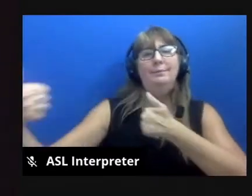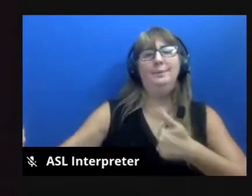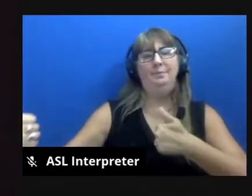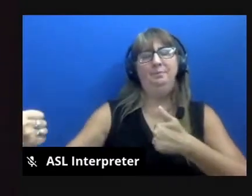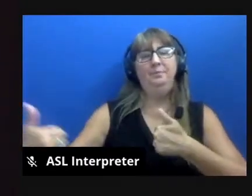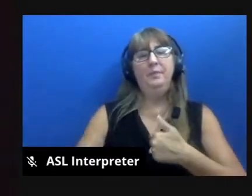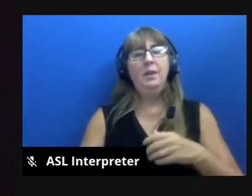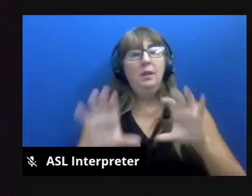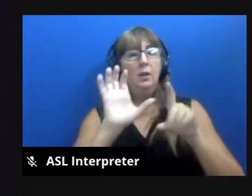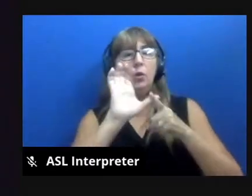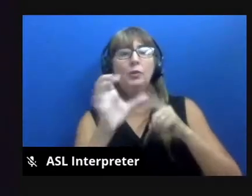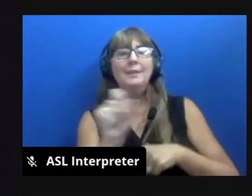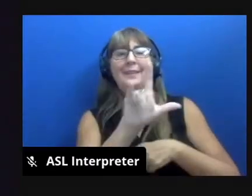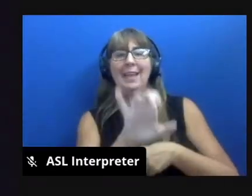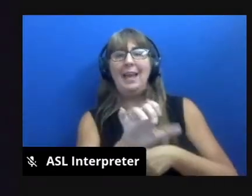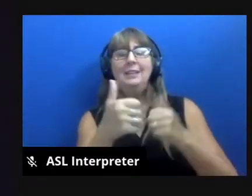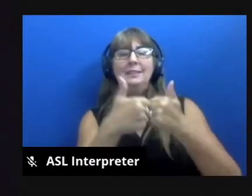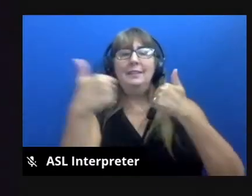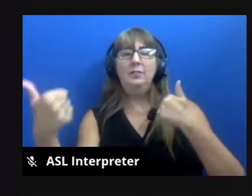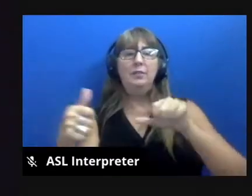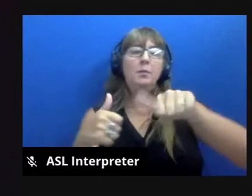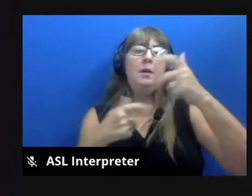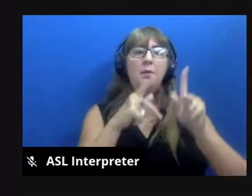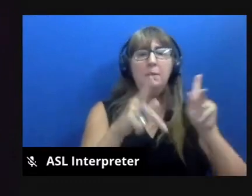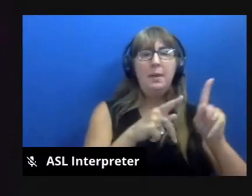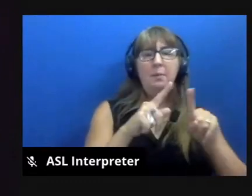people's. But we want to offer to you